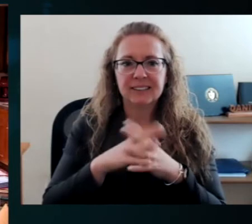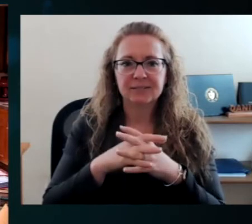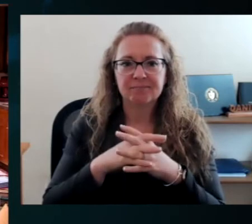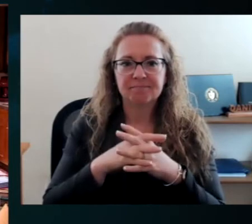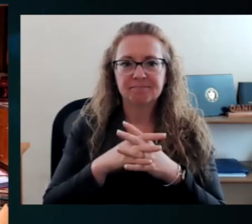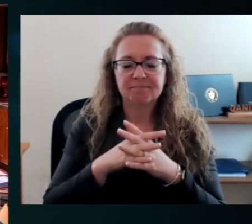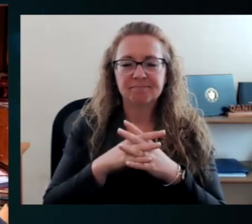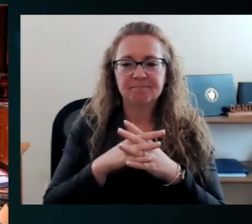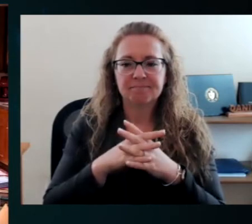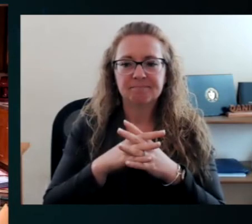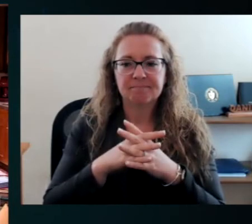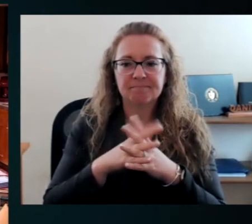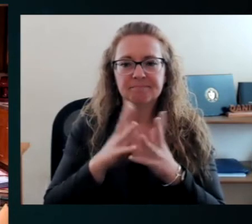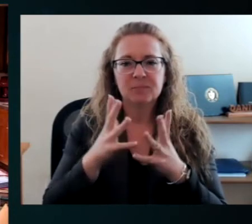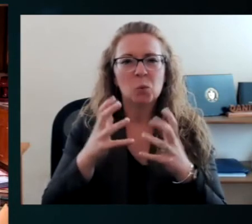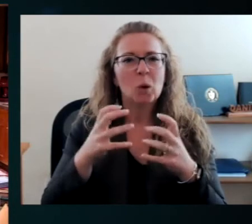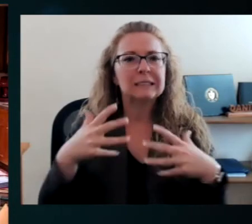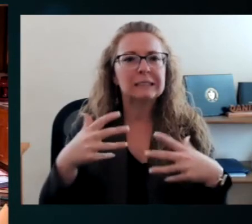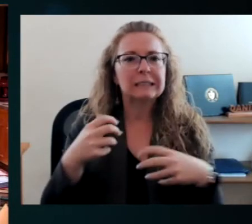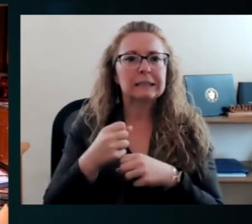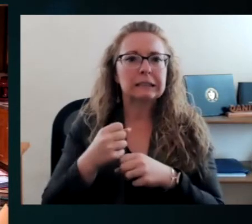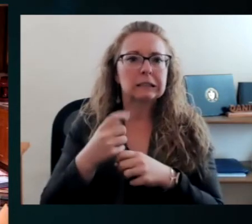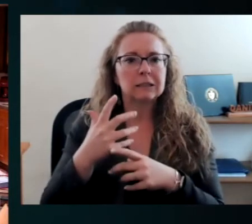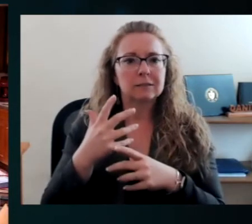amicus brief kind of thing.